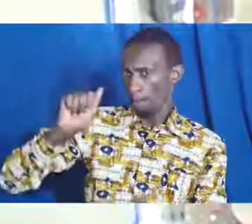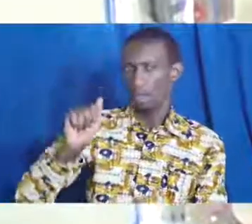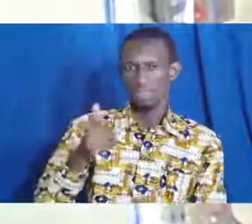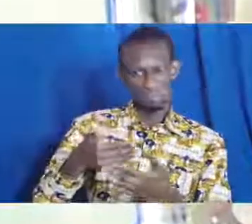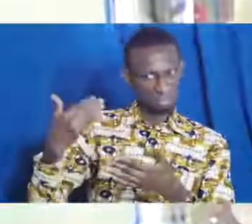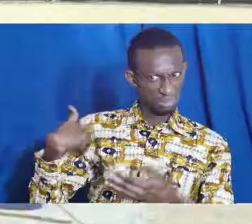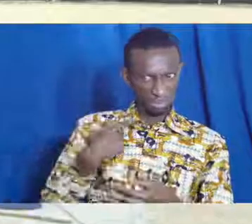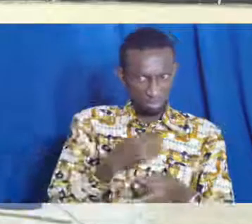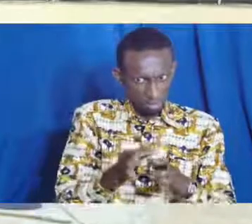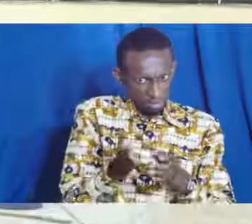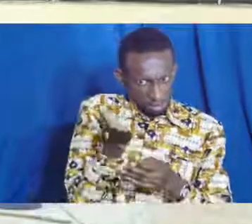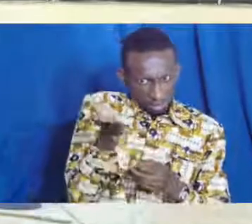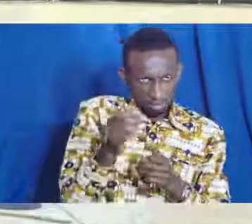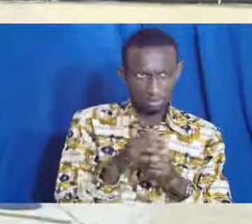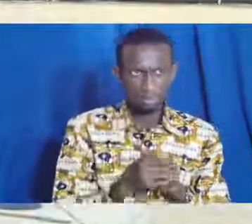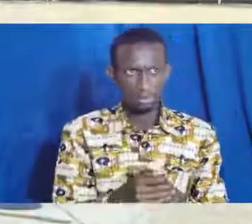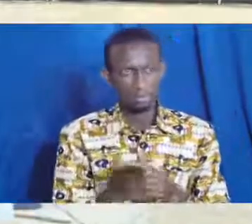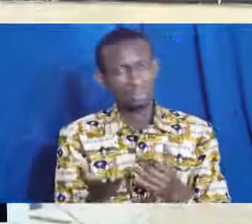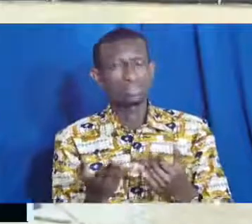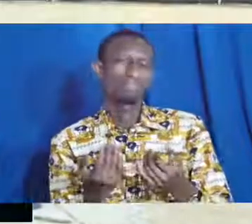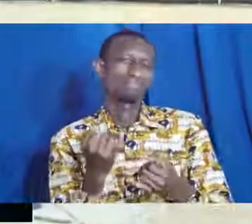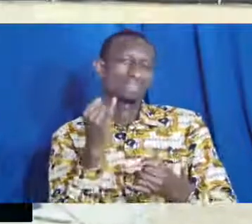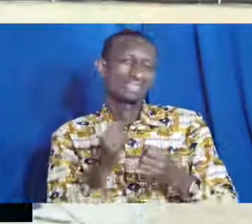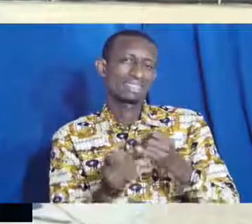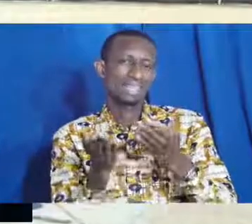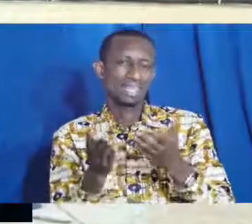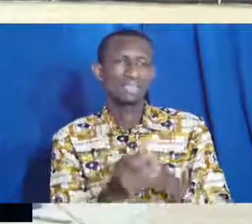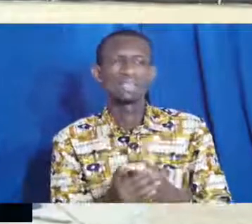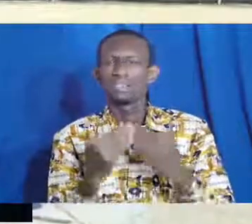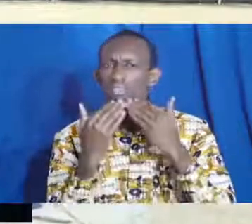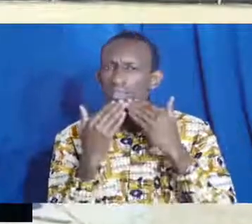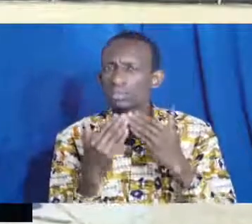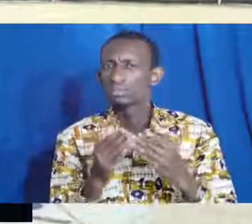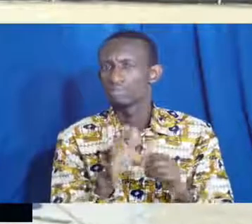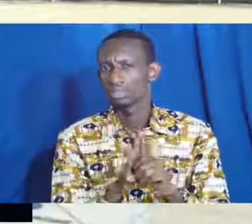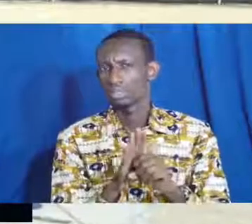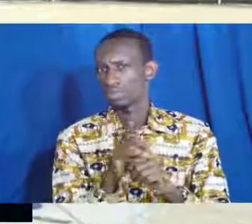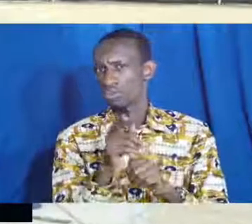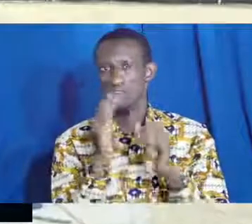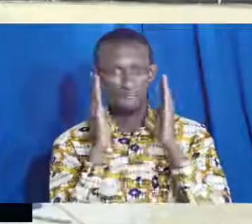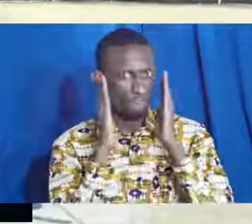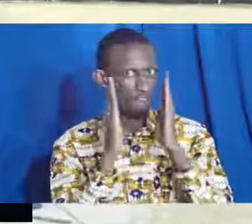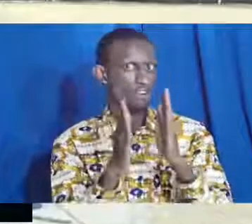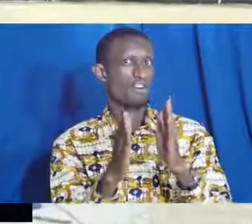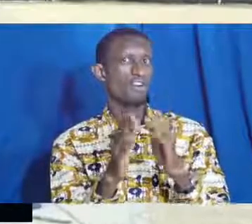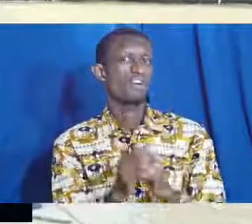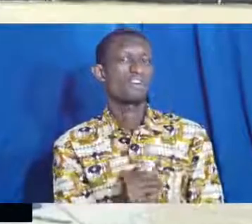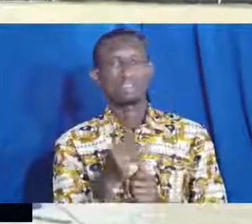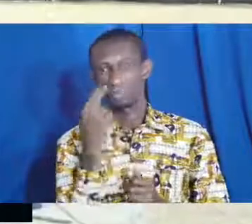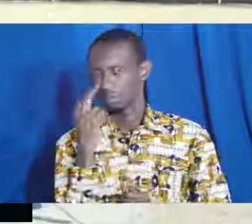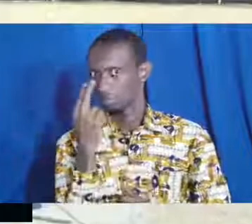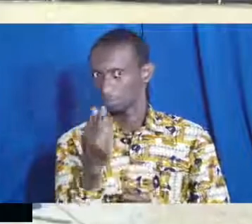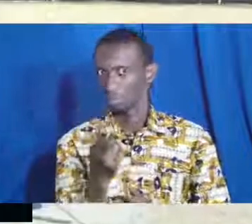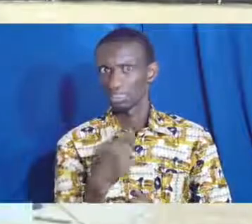Maybe I can wind up from here. I thank you so much for listening and watching.